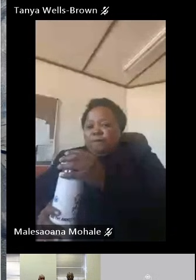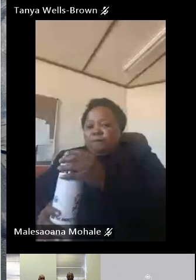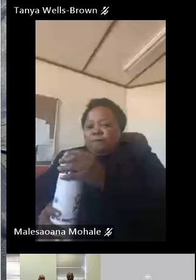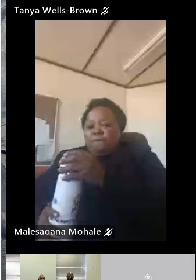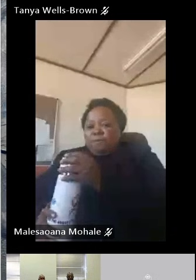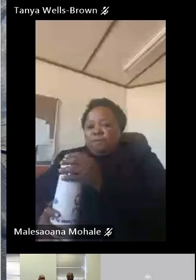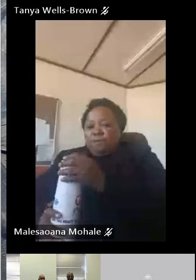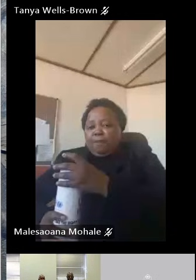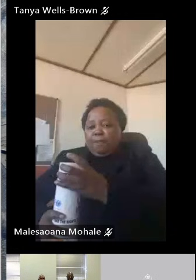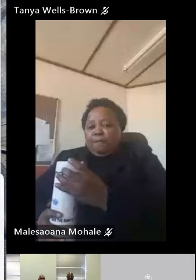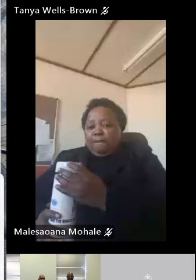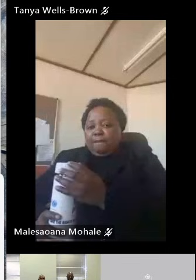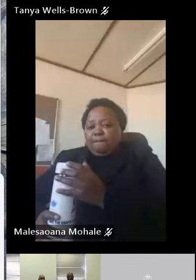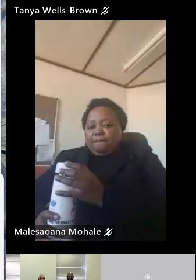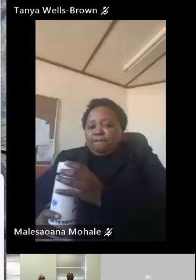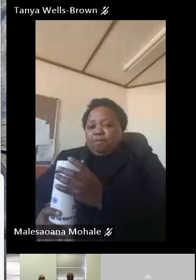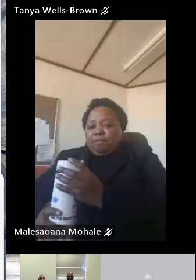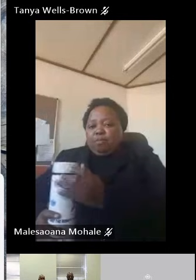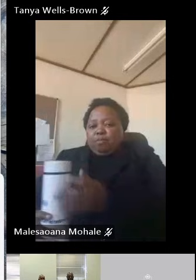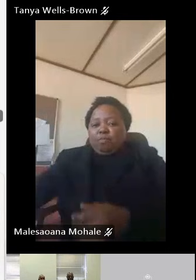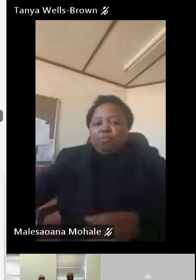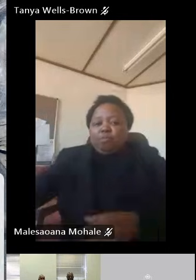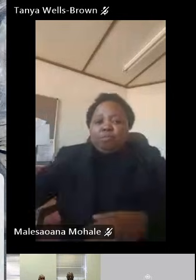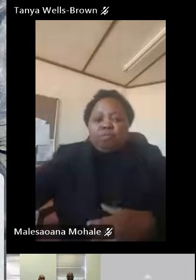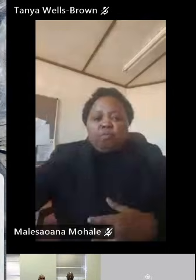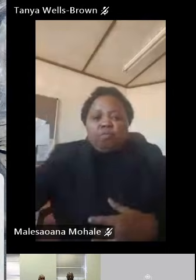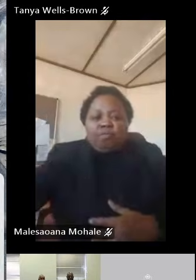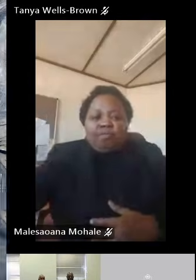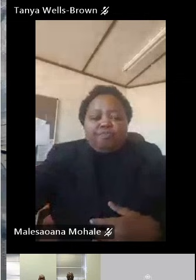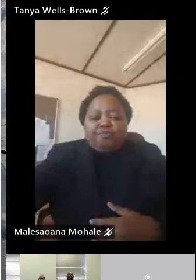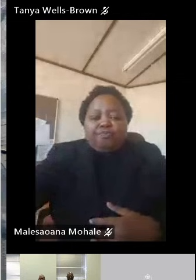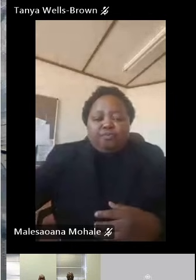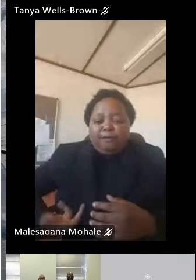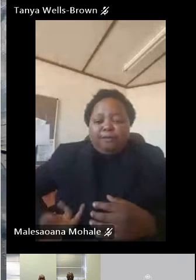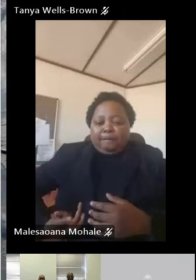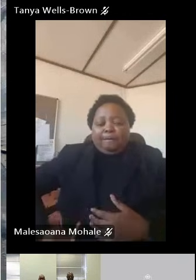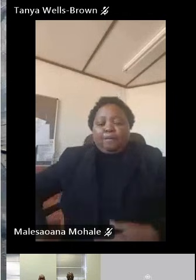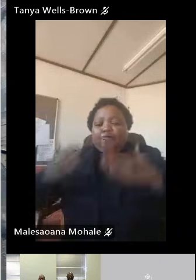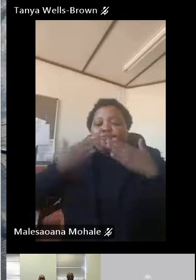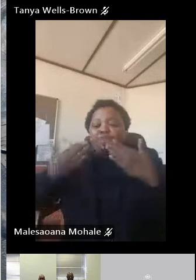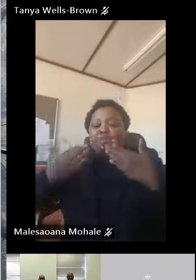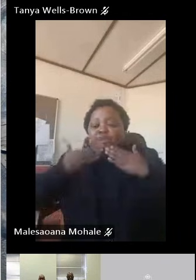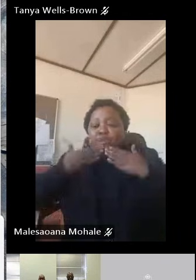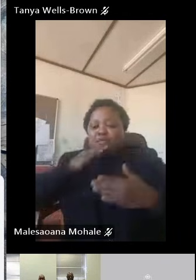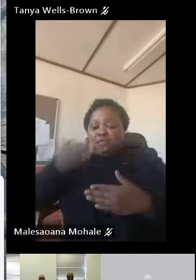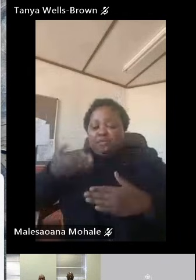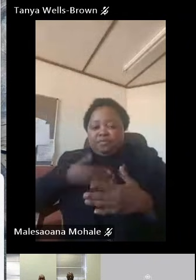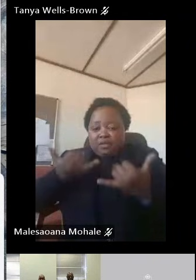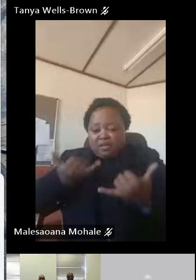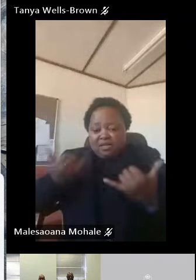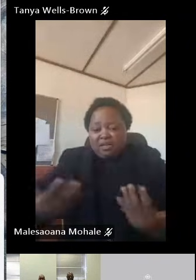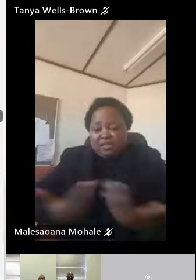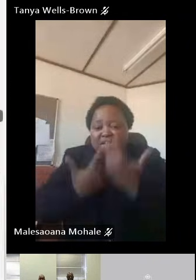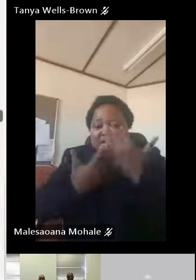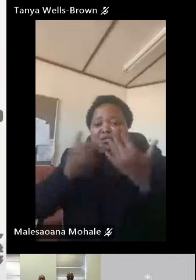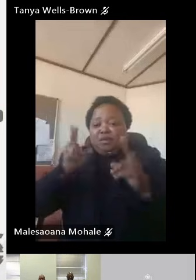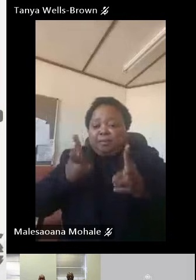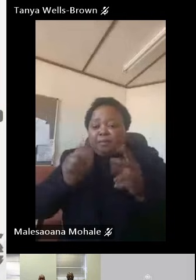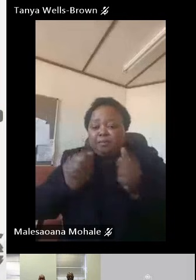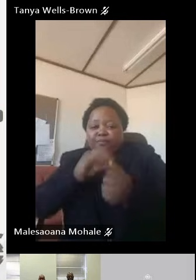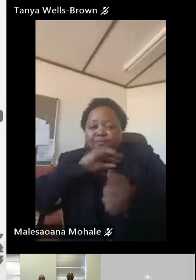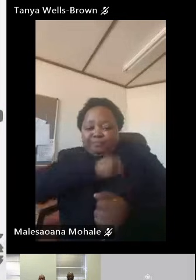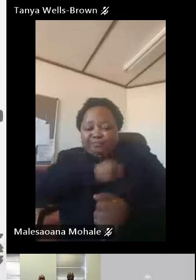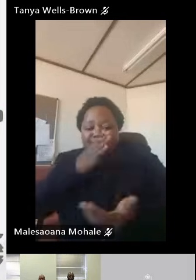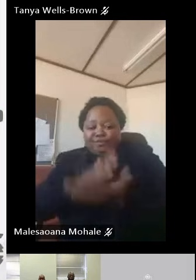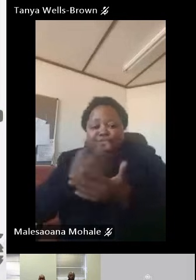Thank you so much, Ndate. And the other challenge is that for many of our people with disabilities, and as is shown also in